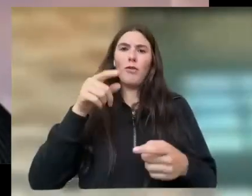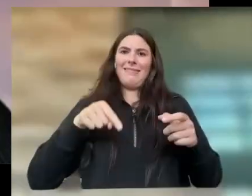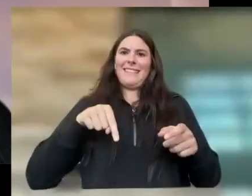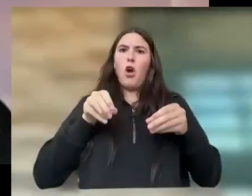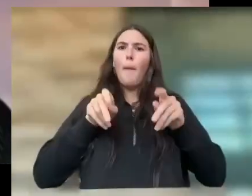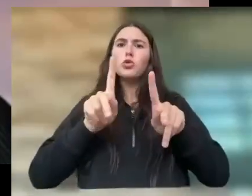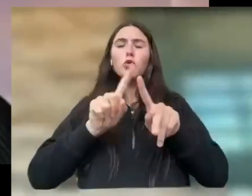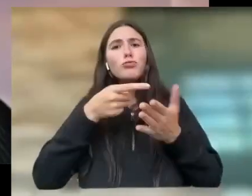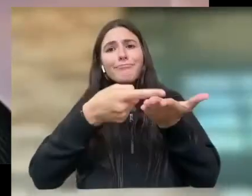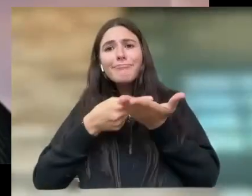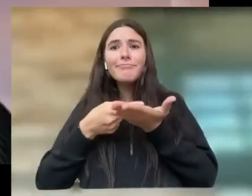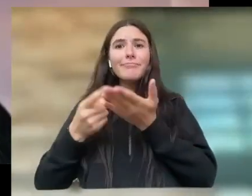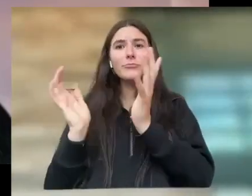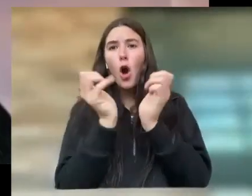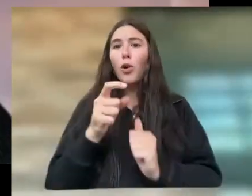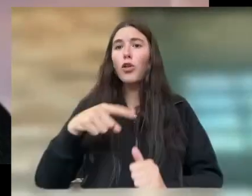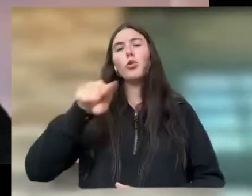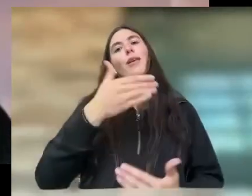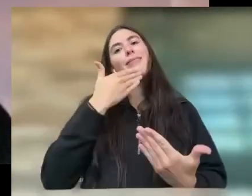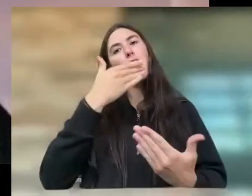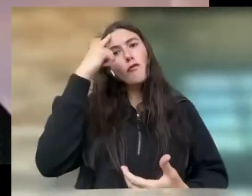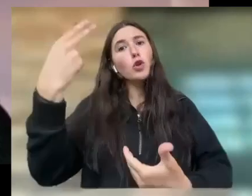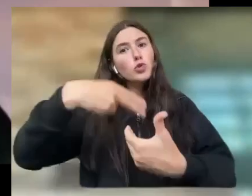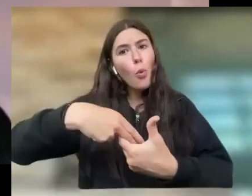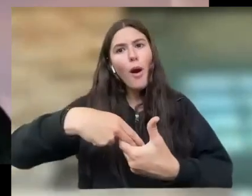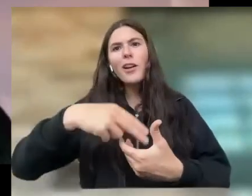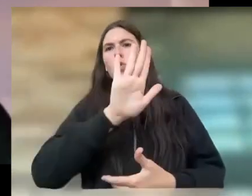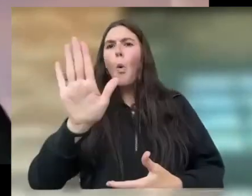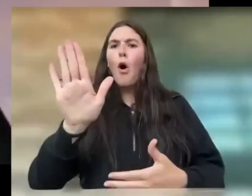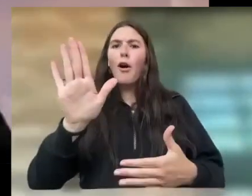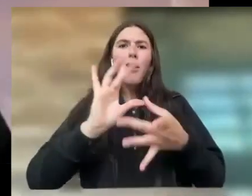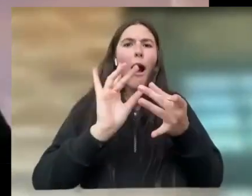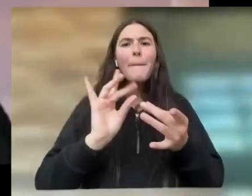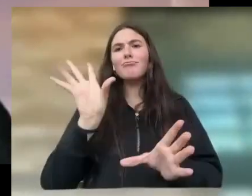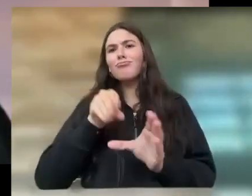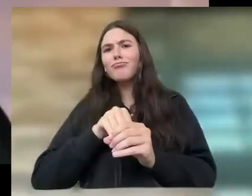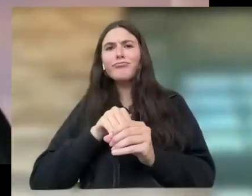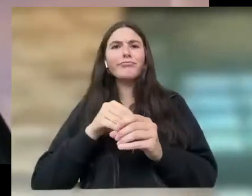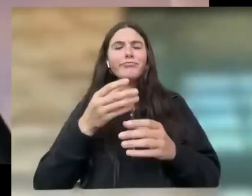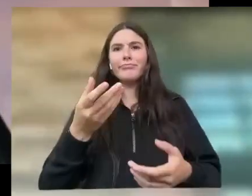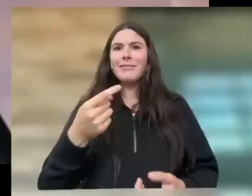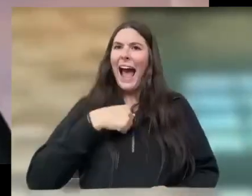many of you. Thank you, everyone who was here, for your interest and your comments and your questions. I need an